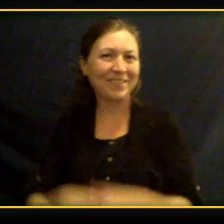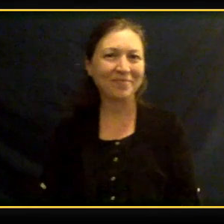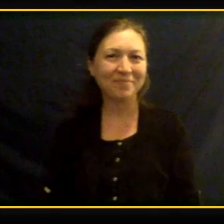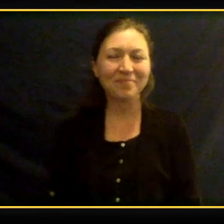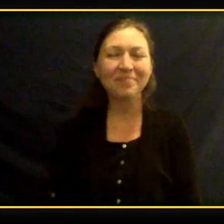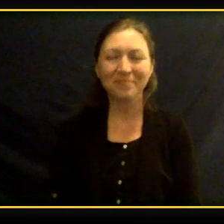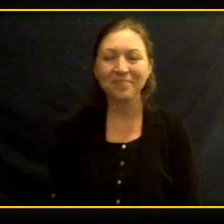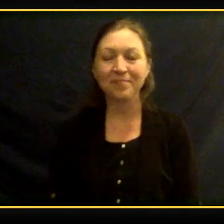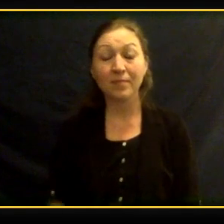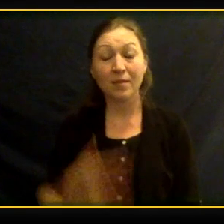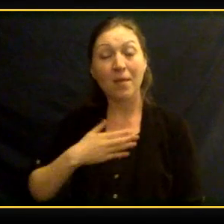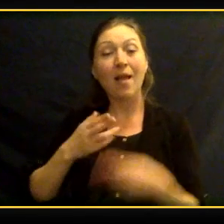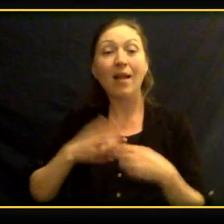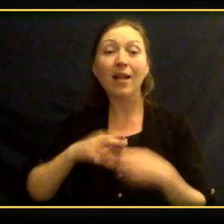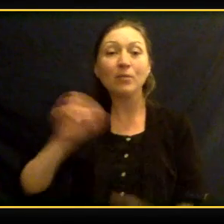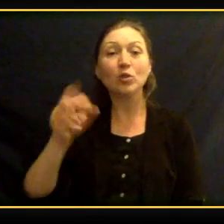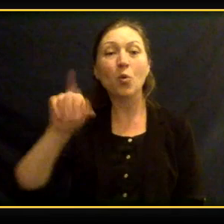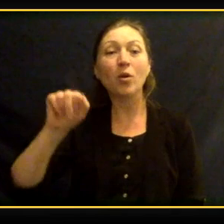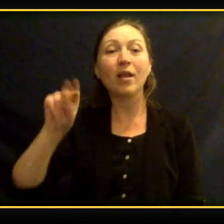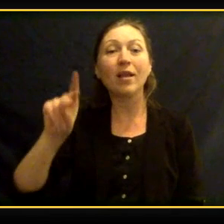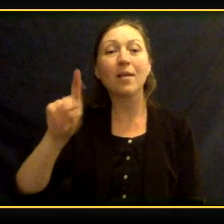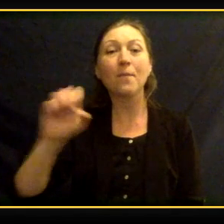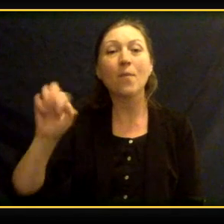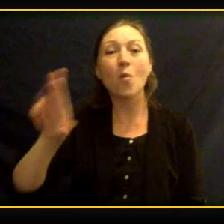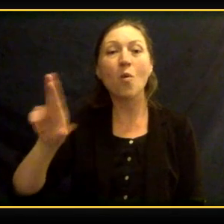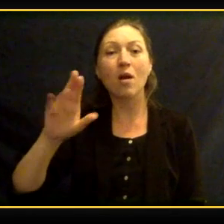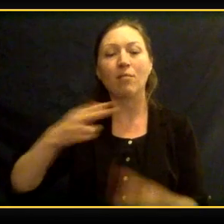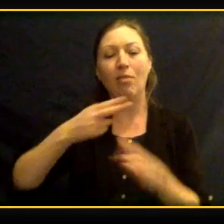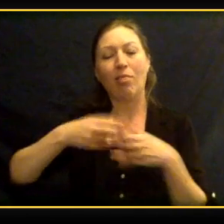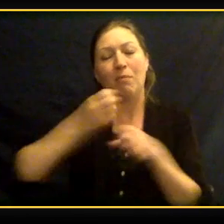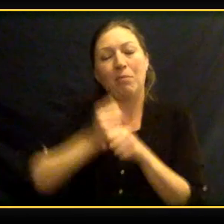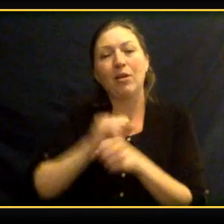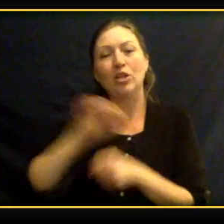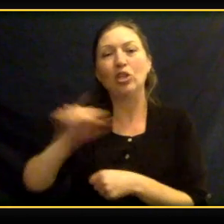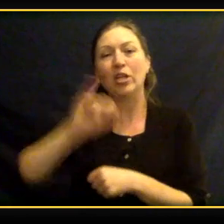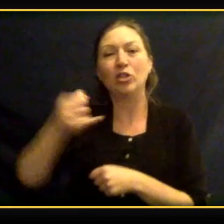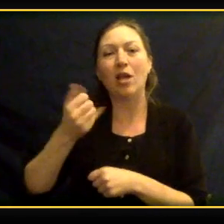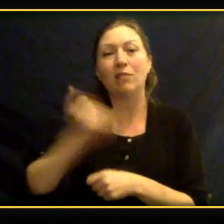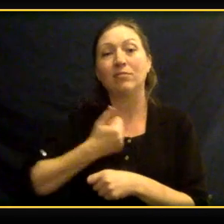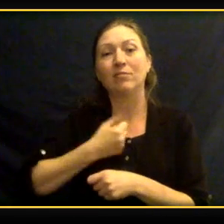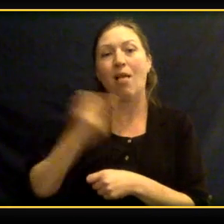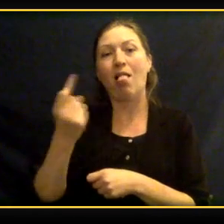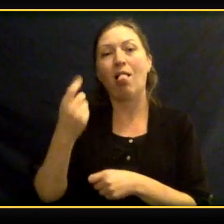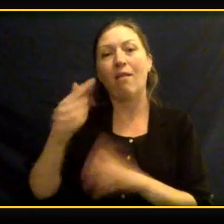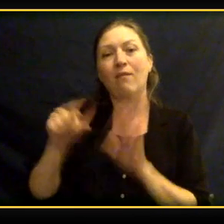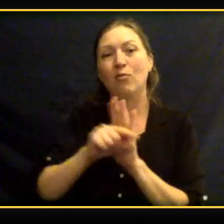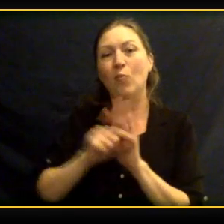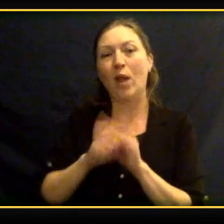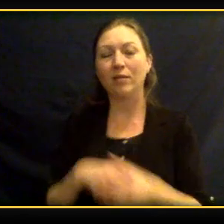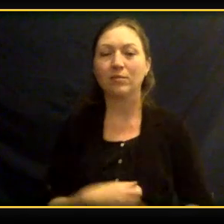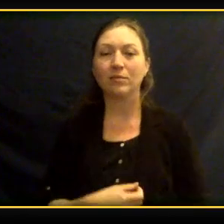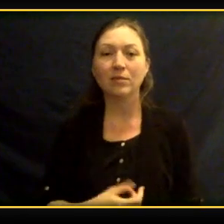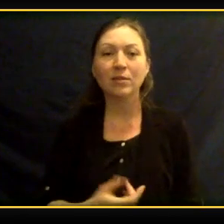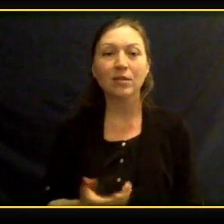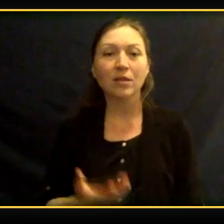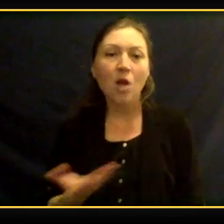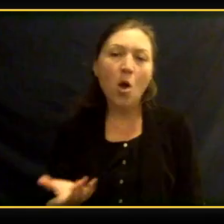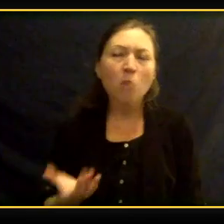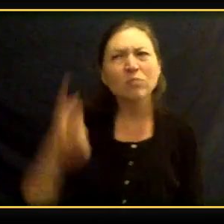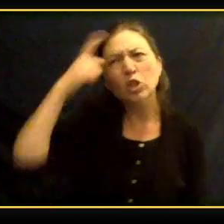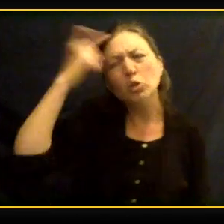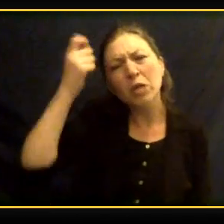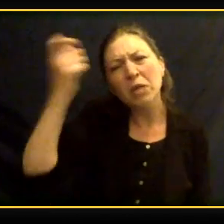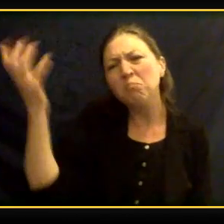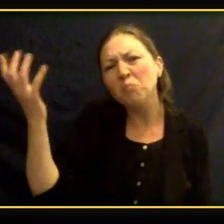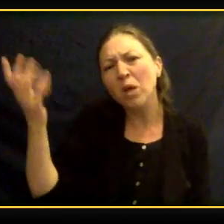Jordan Moore, aka JJ, and I'm in 11th grade. So dream is a aspiration or goal that